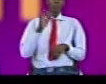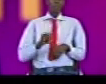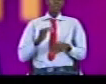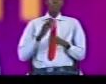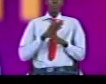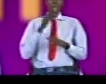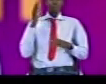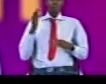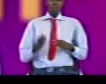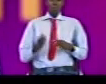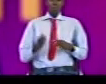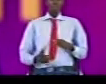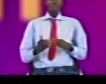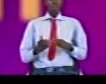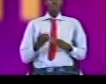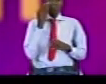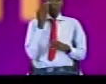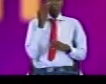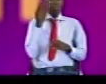Christ.